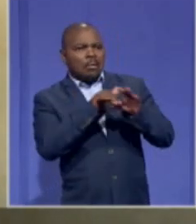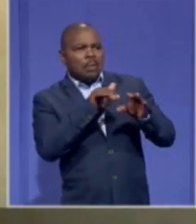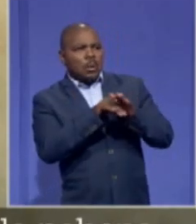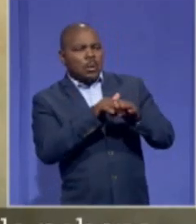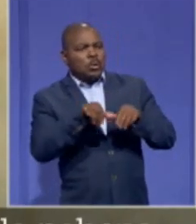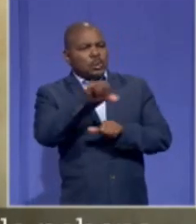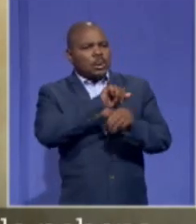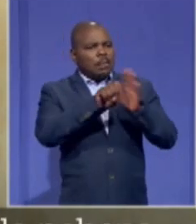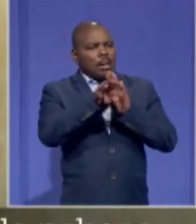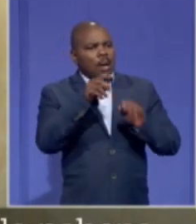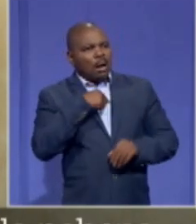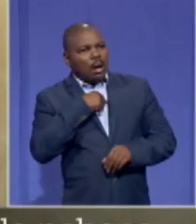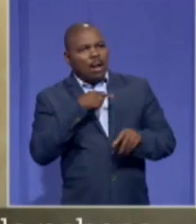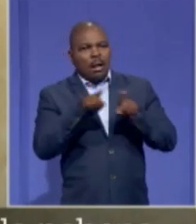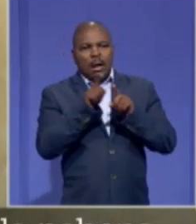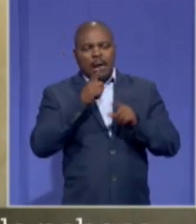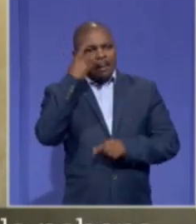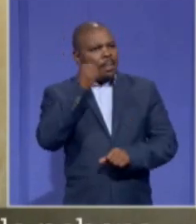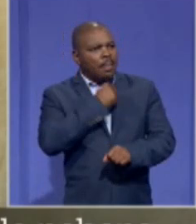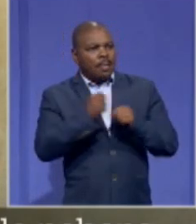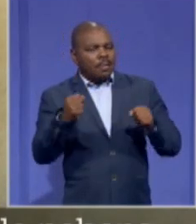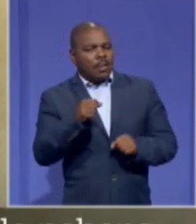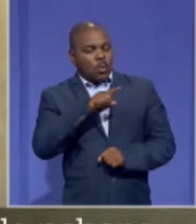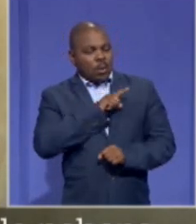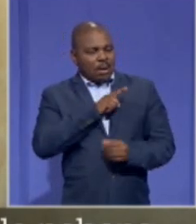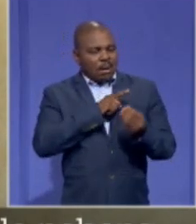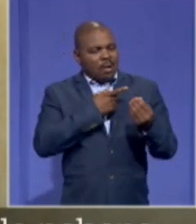ho social media. Sehloso ngwana rona a